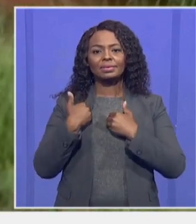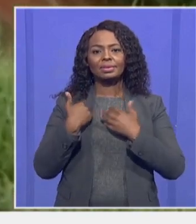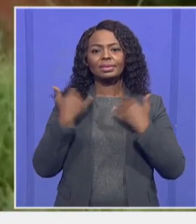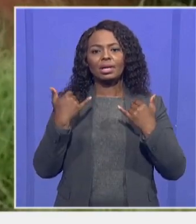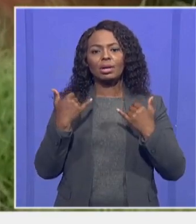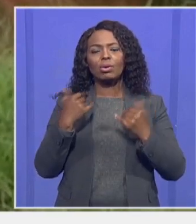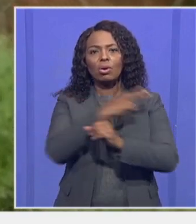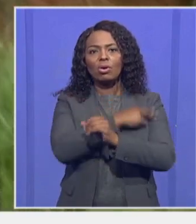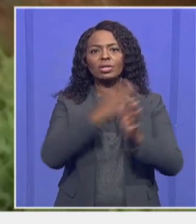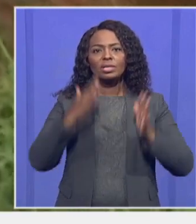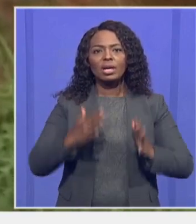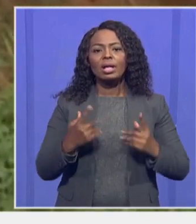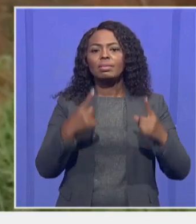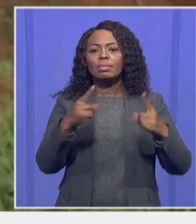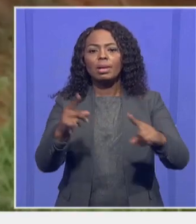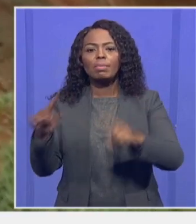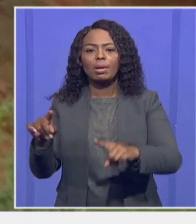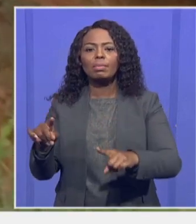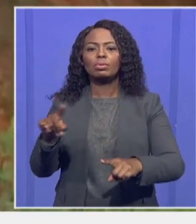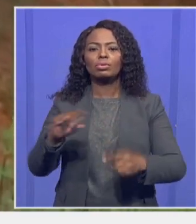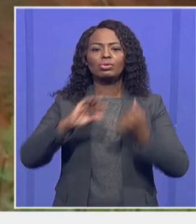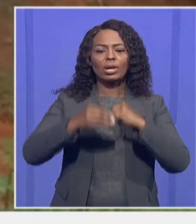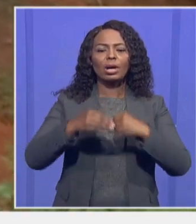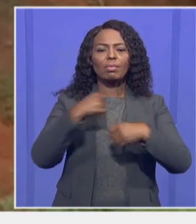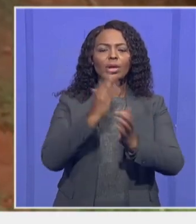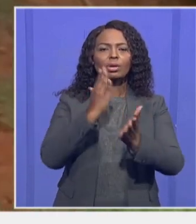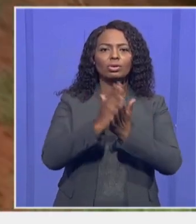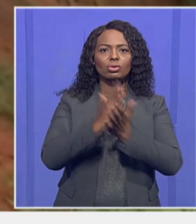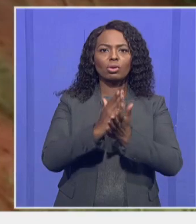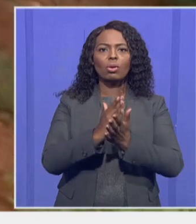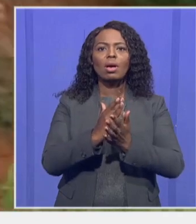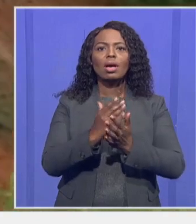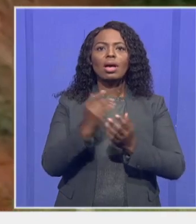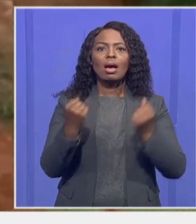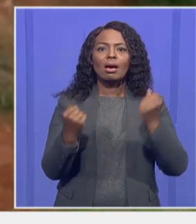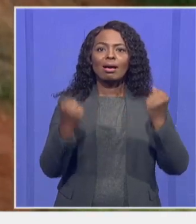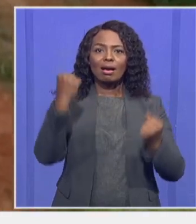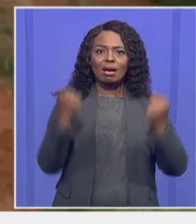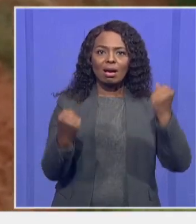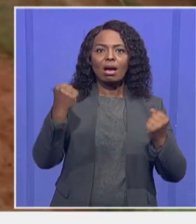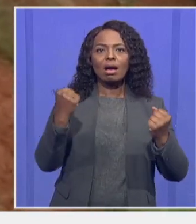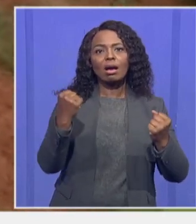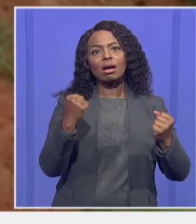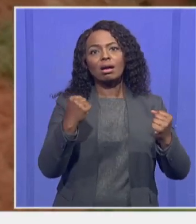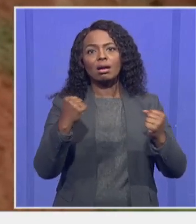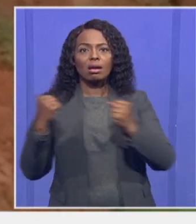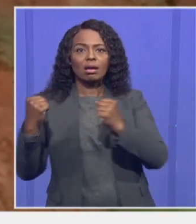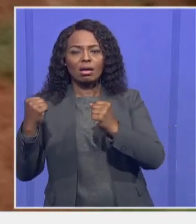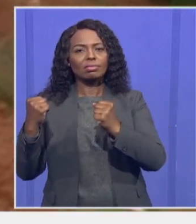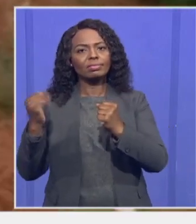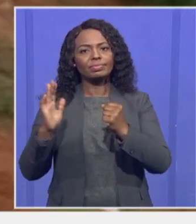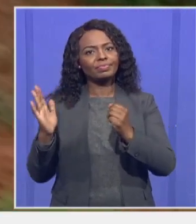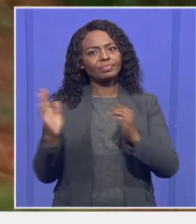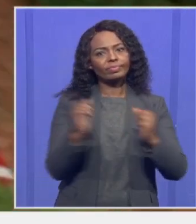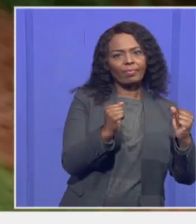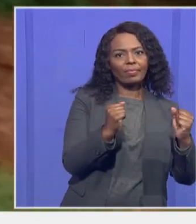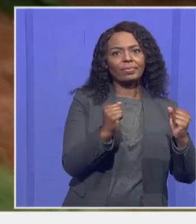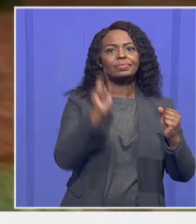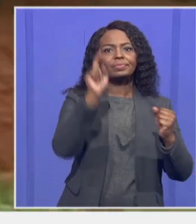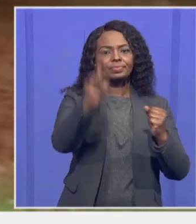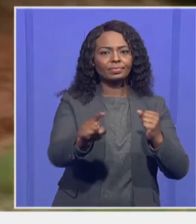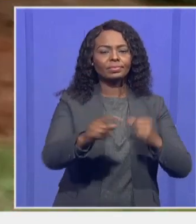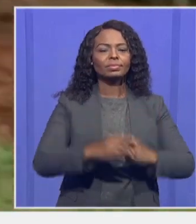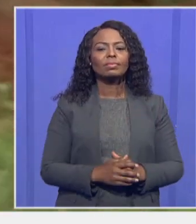put here, route patrollers that are trying to ensure that motorists take caution as they move closer to this side of the road. One of the route